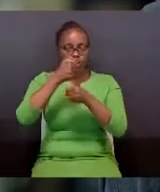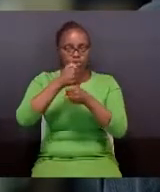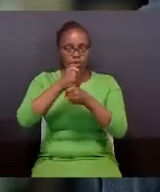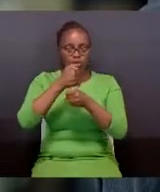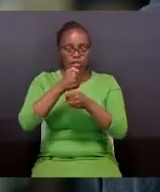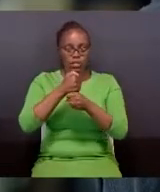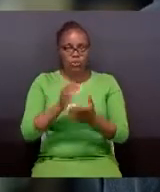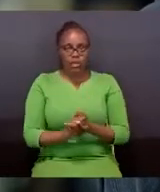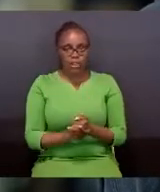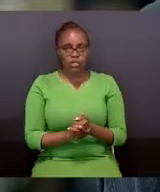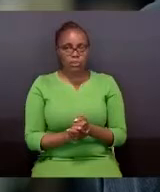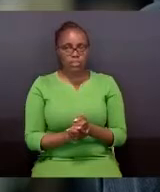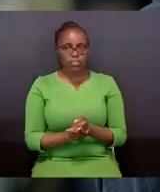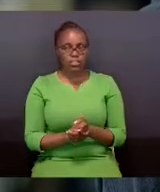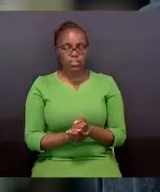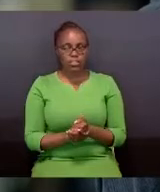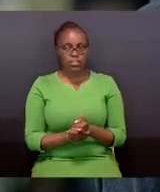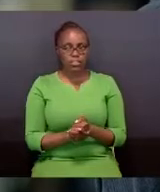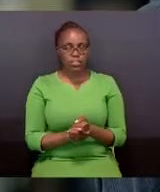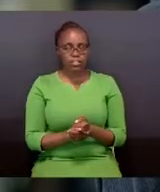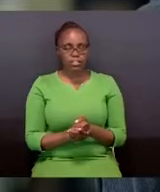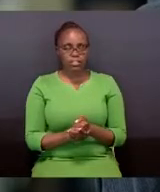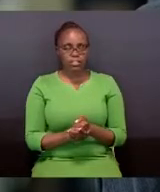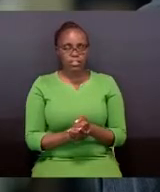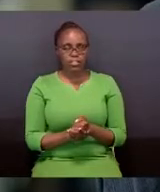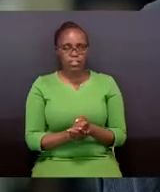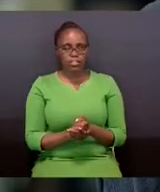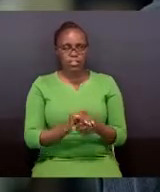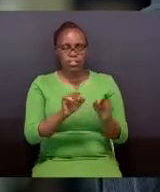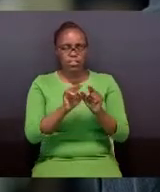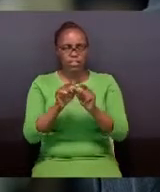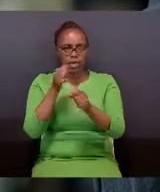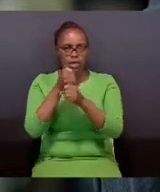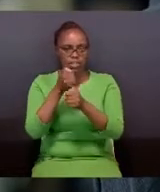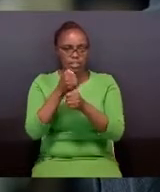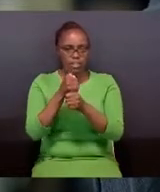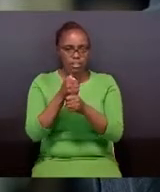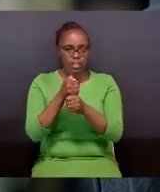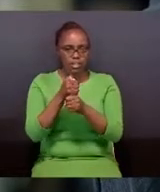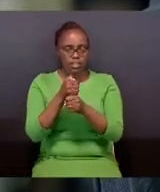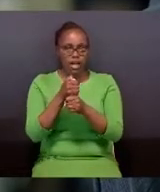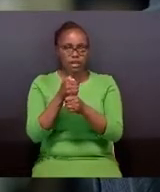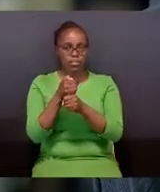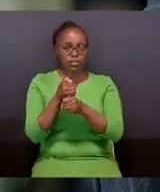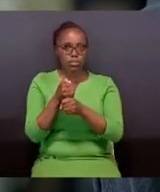So the young people have a task to